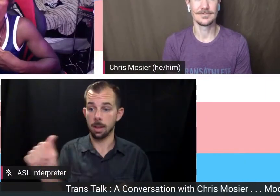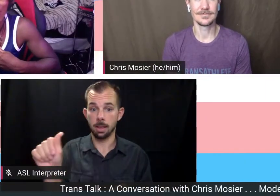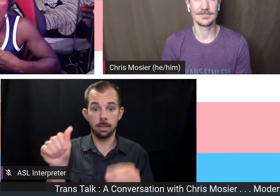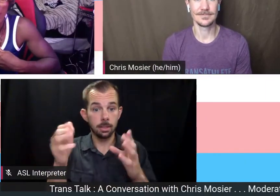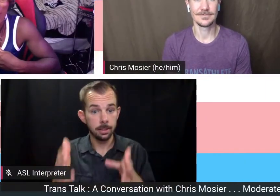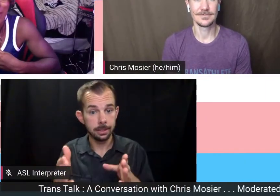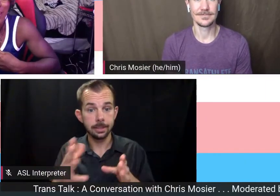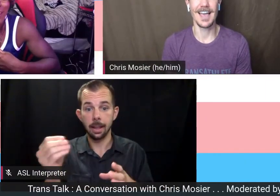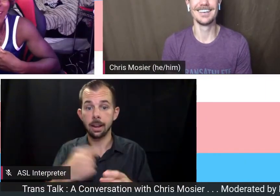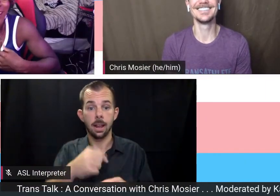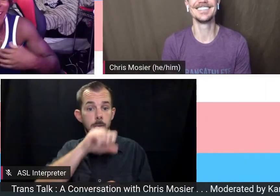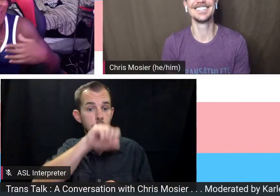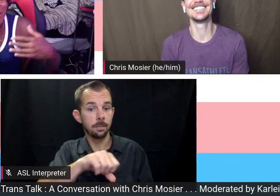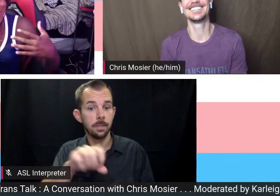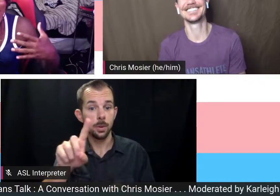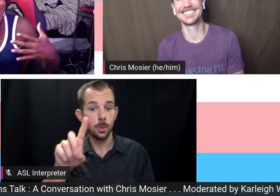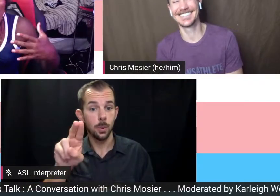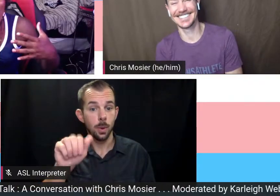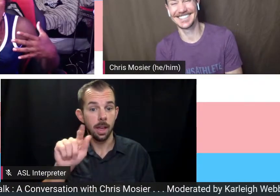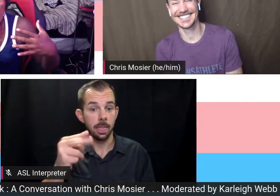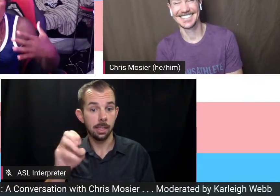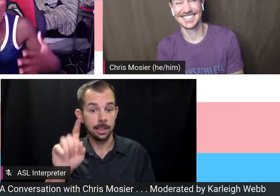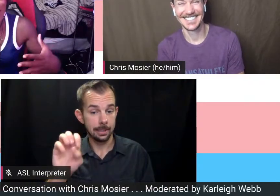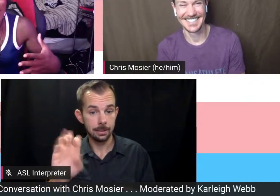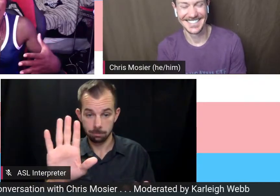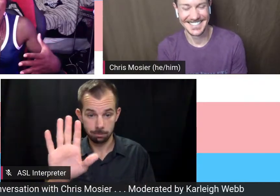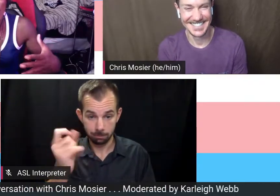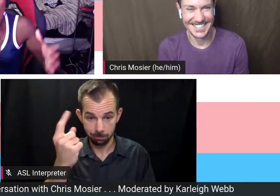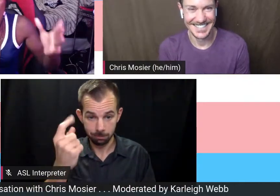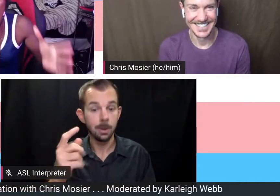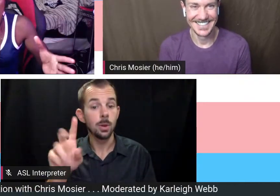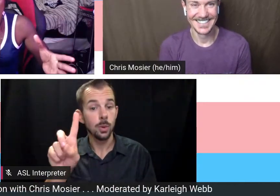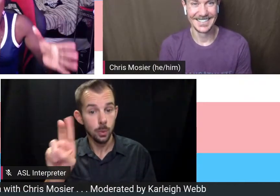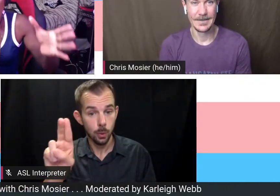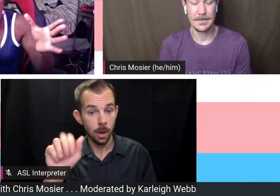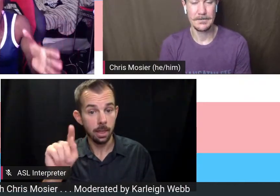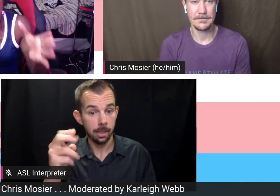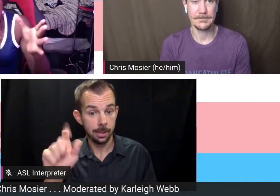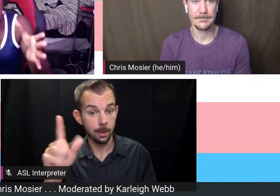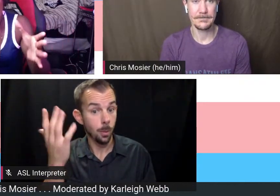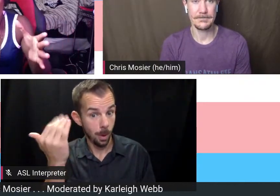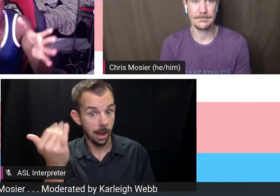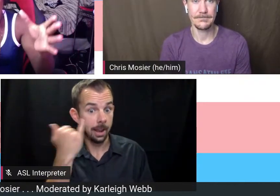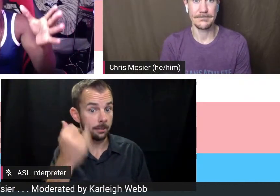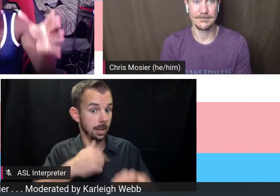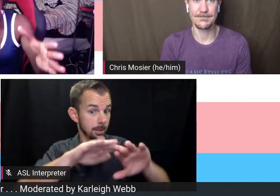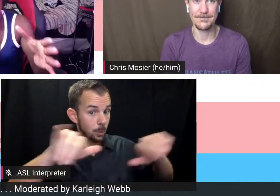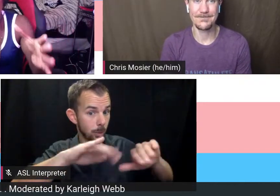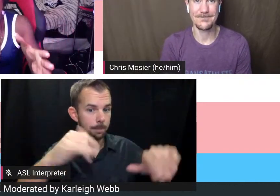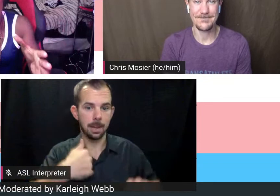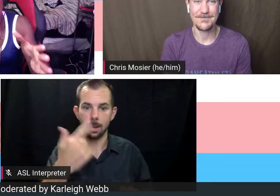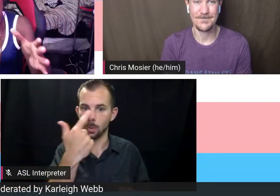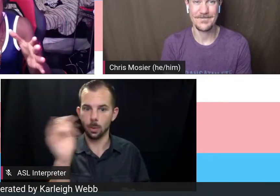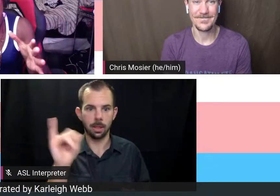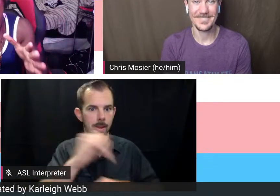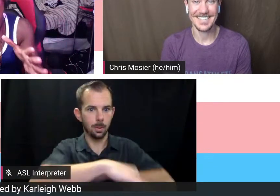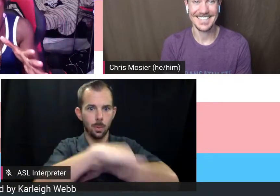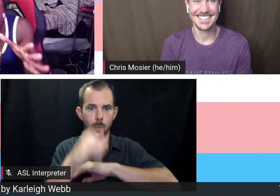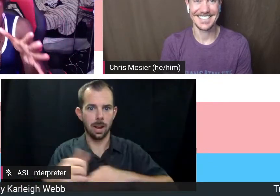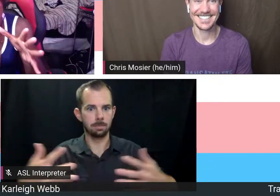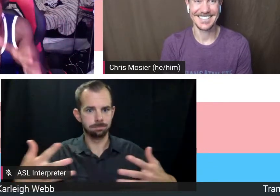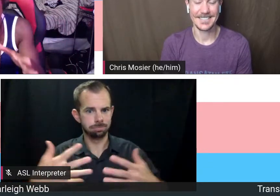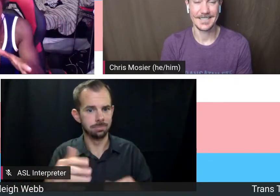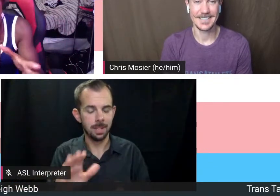wounded whale when I swim, was seeing Mosier USA and seeing you with